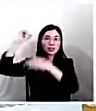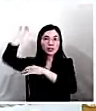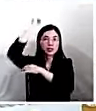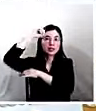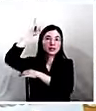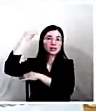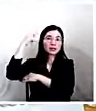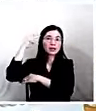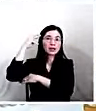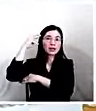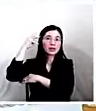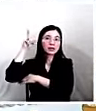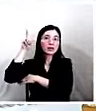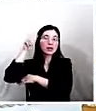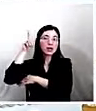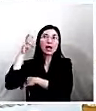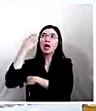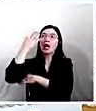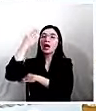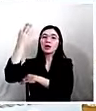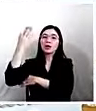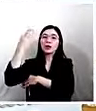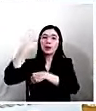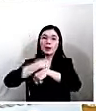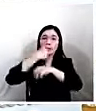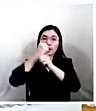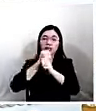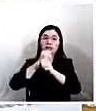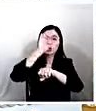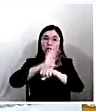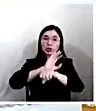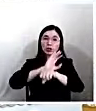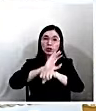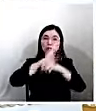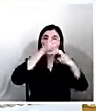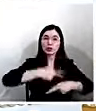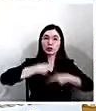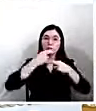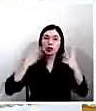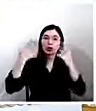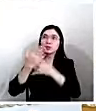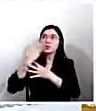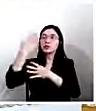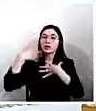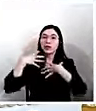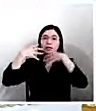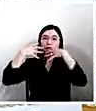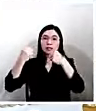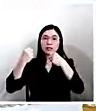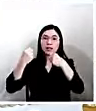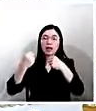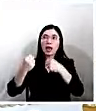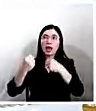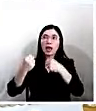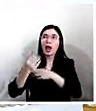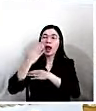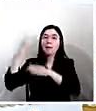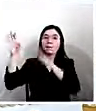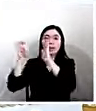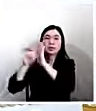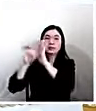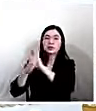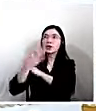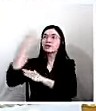Vianney, you bid your church rejoice. So too you strengthen her by the example of his holy